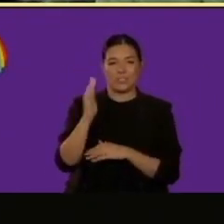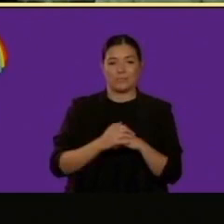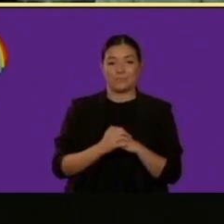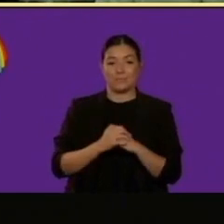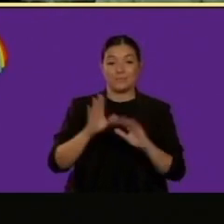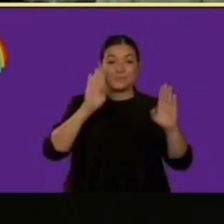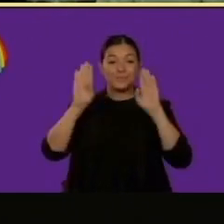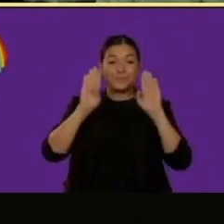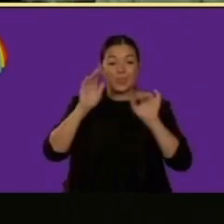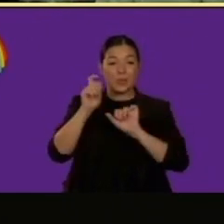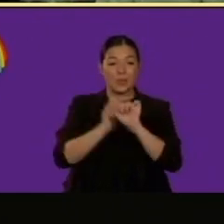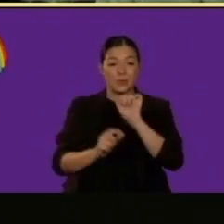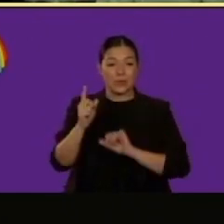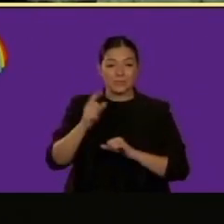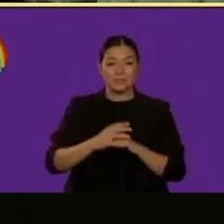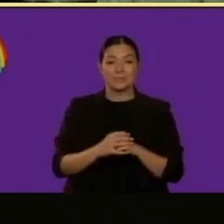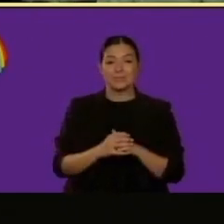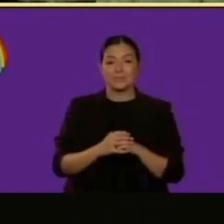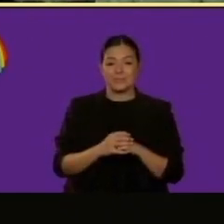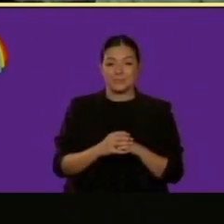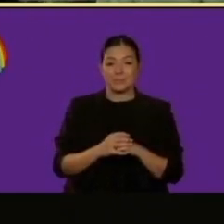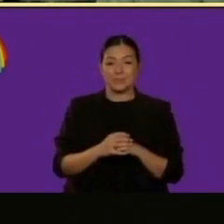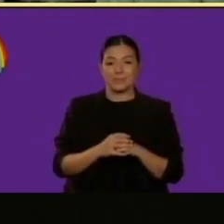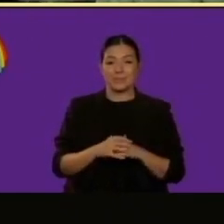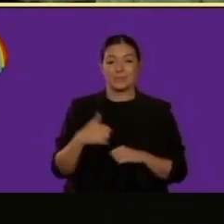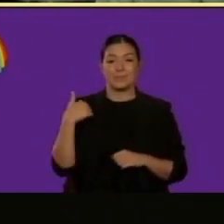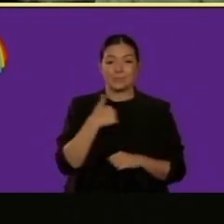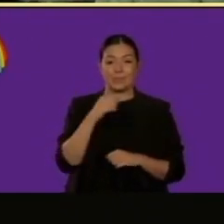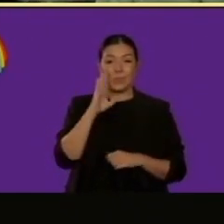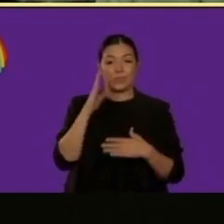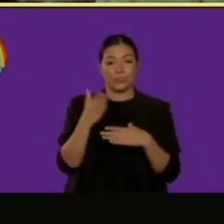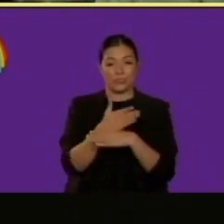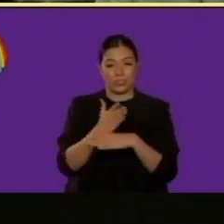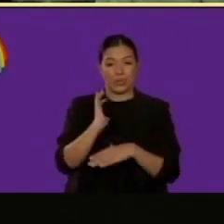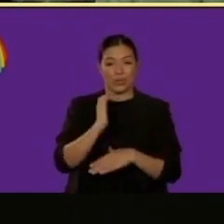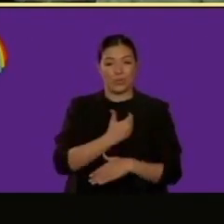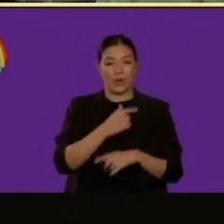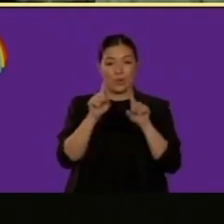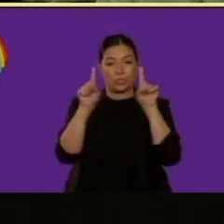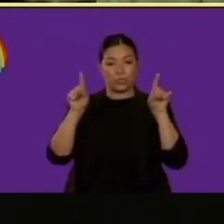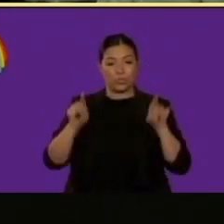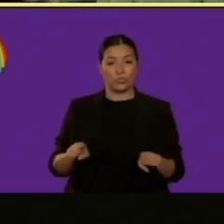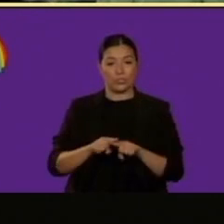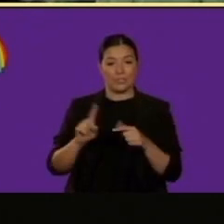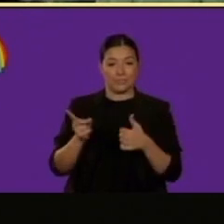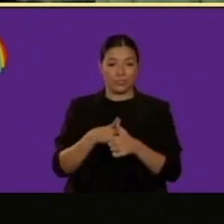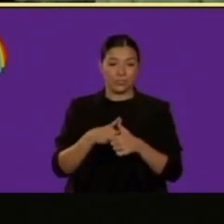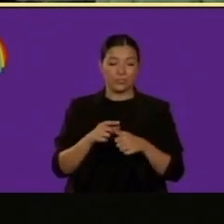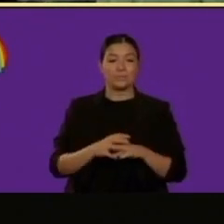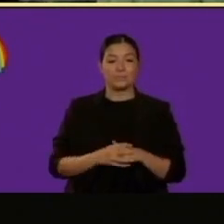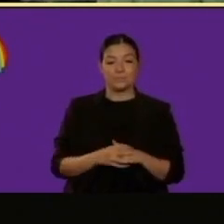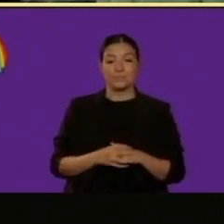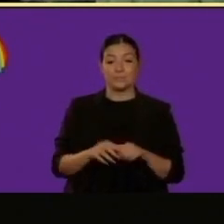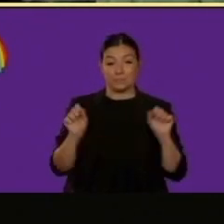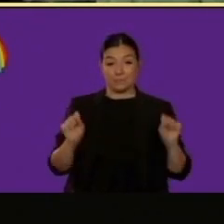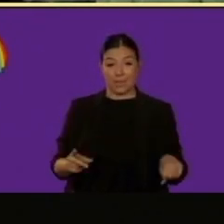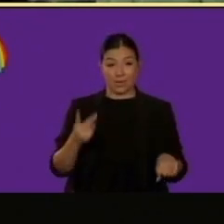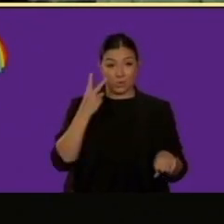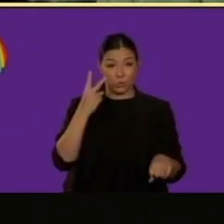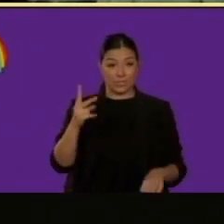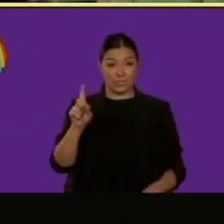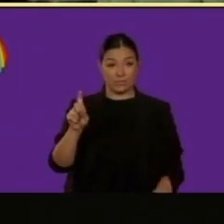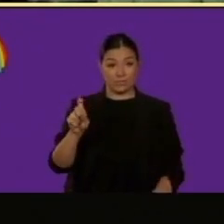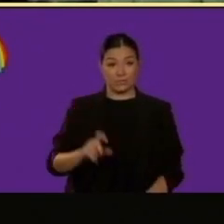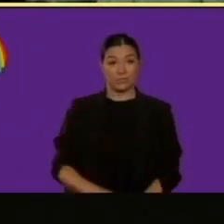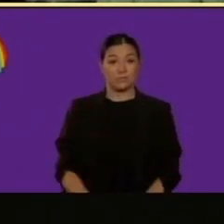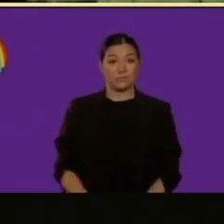una that herramienta education para cumplir is los a objetivos motor for que tenemos como meeting the humanidad y por objectives esa that we razón have as creemos humanity, and que that is why we are los